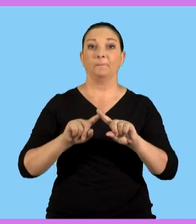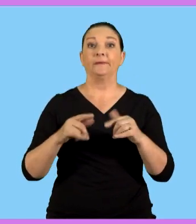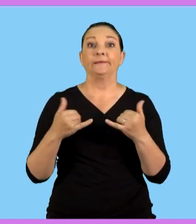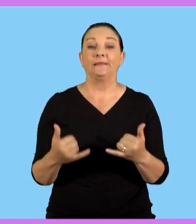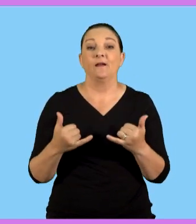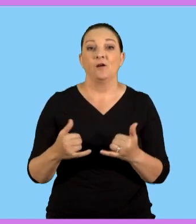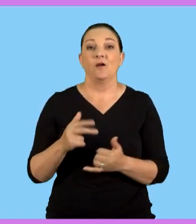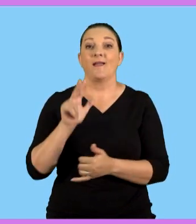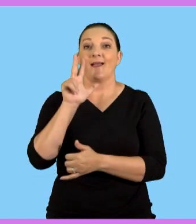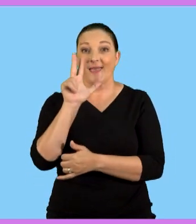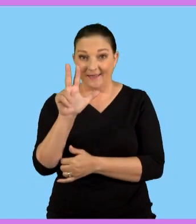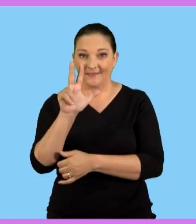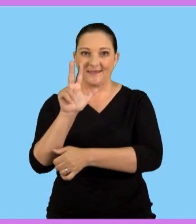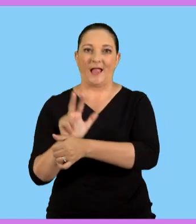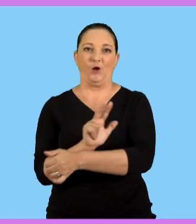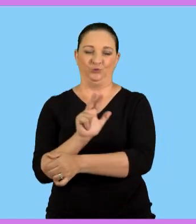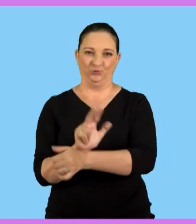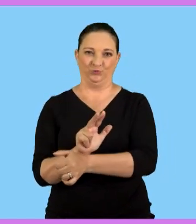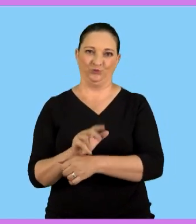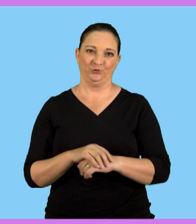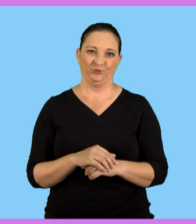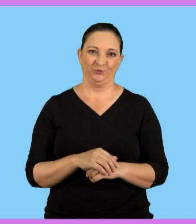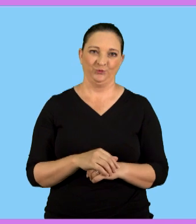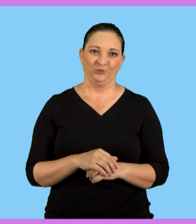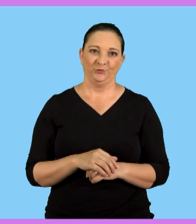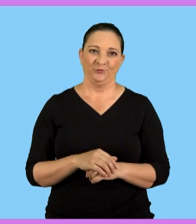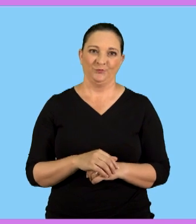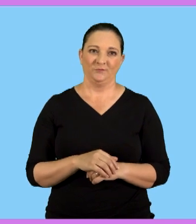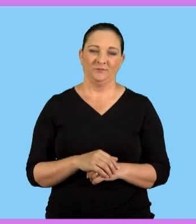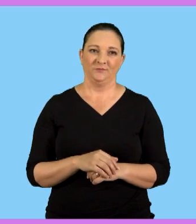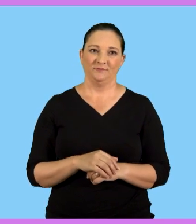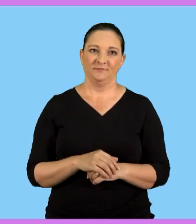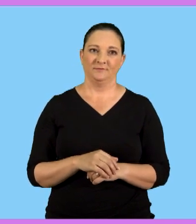8 hours. So if you notice the setup, rands tend to